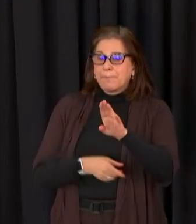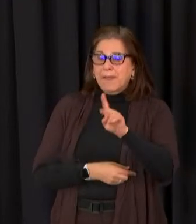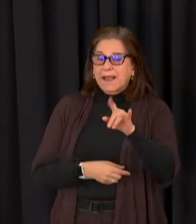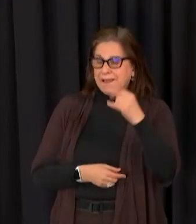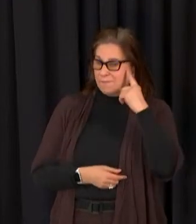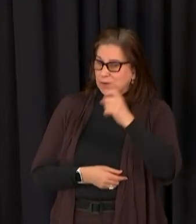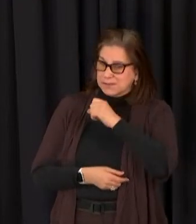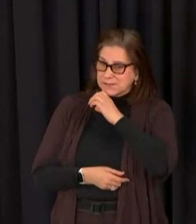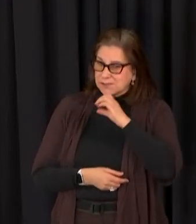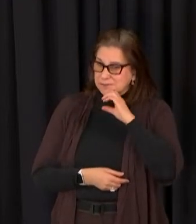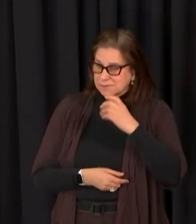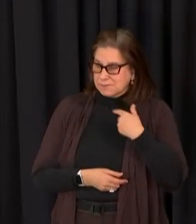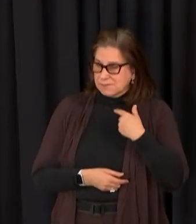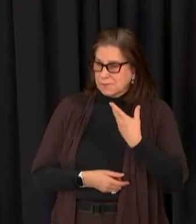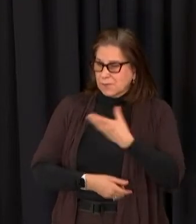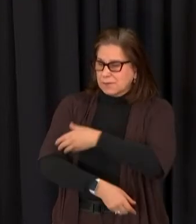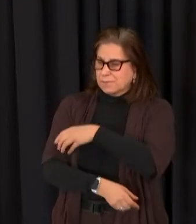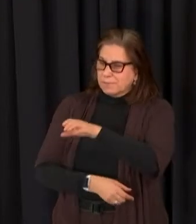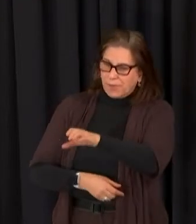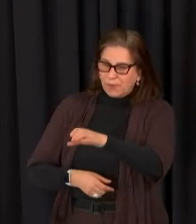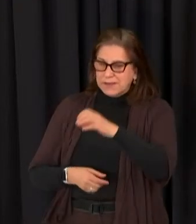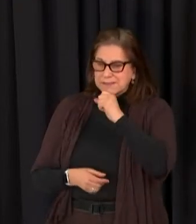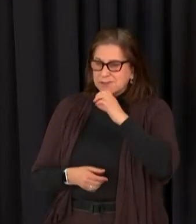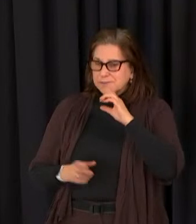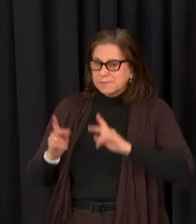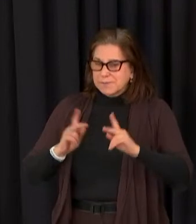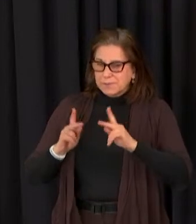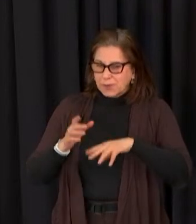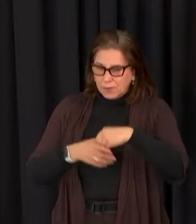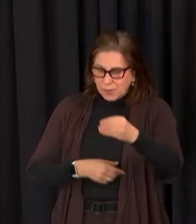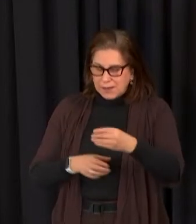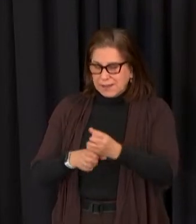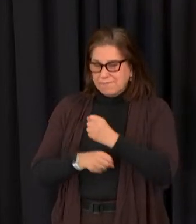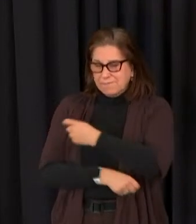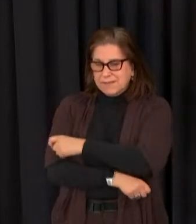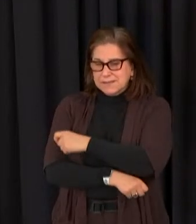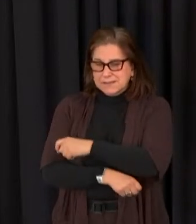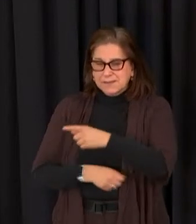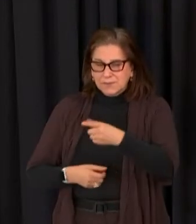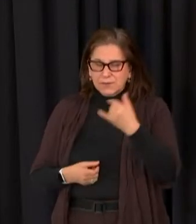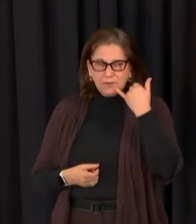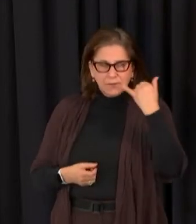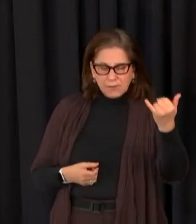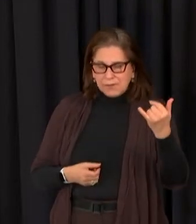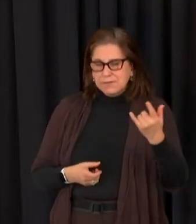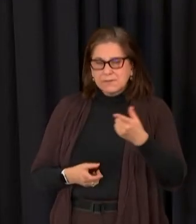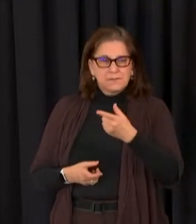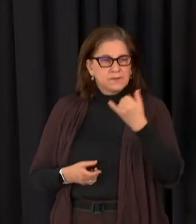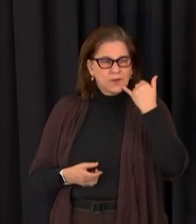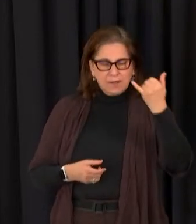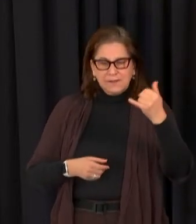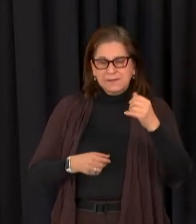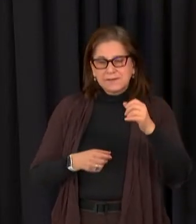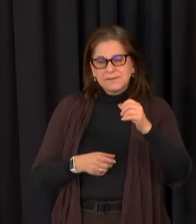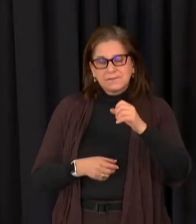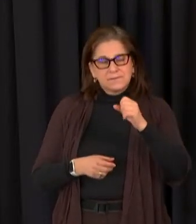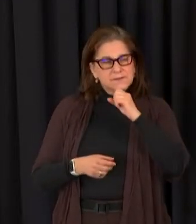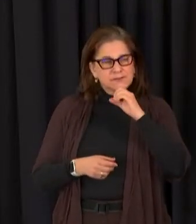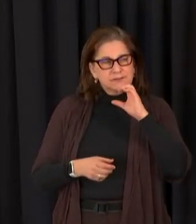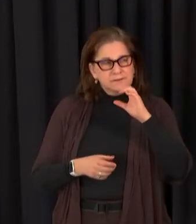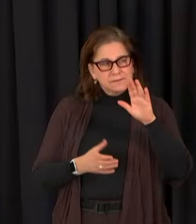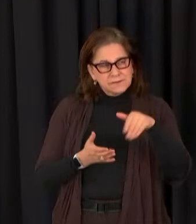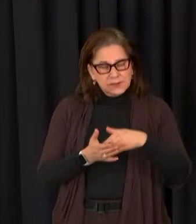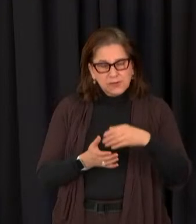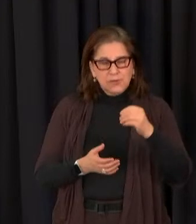feel empowered to be a Senior Vaccine Buddy. Call that senior, let them know about the pre-registration